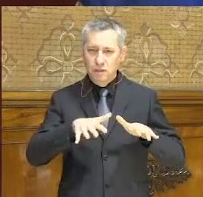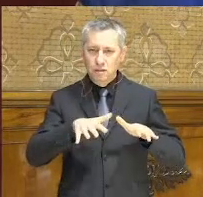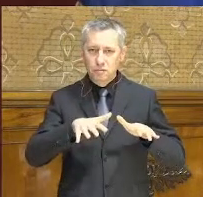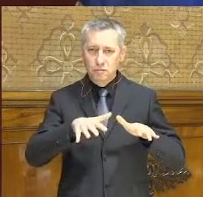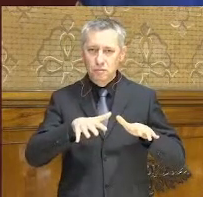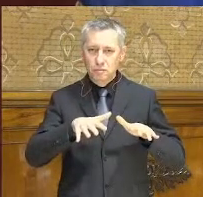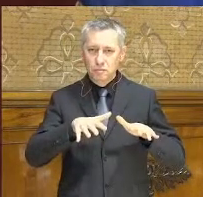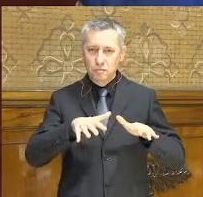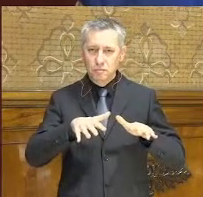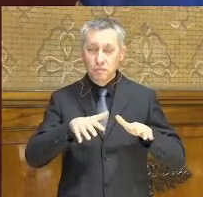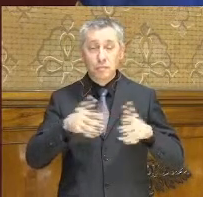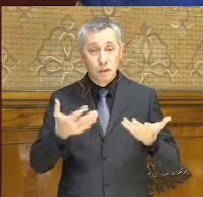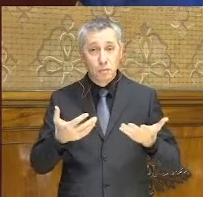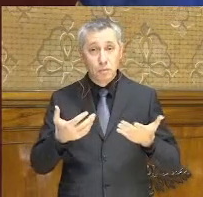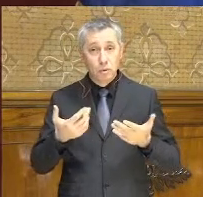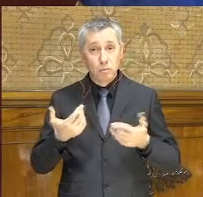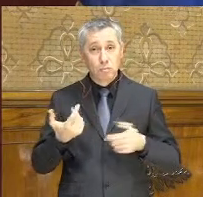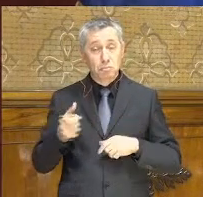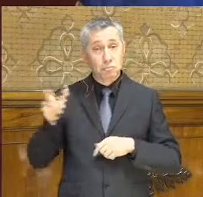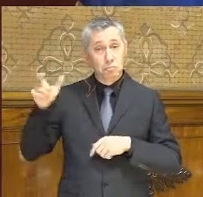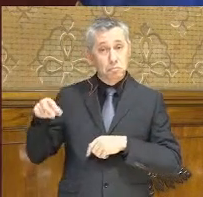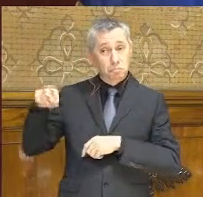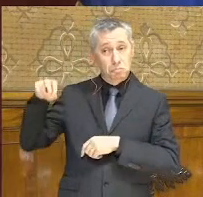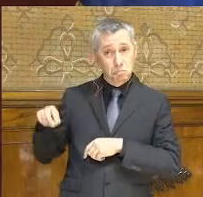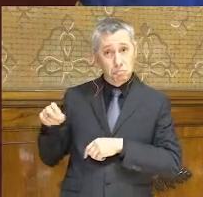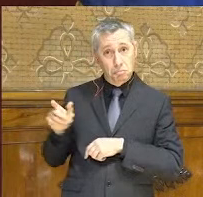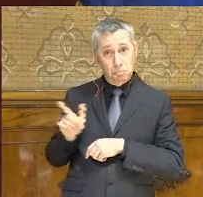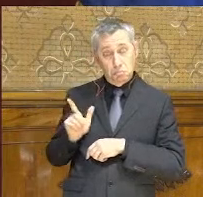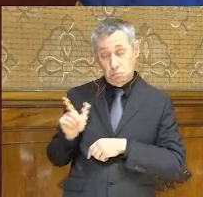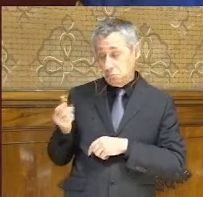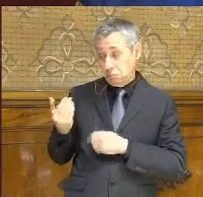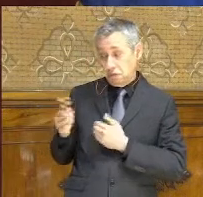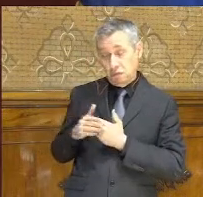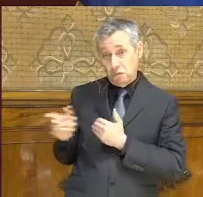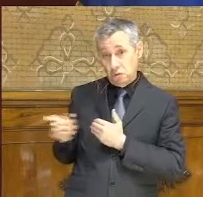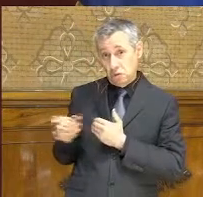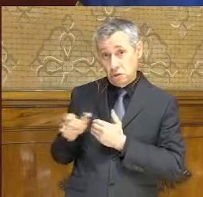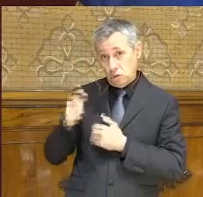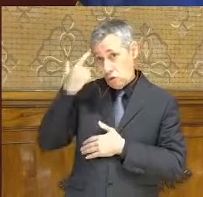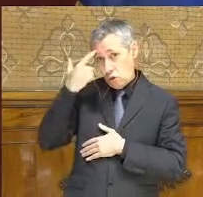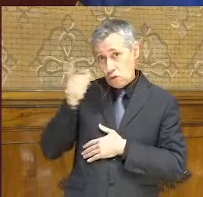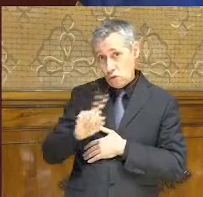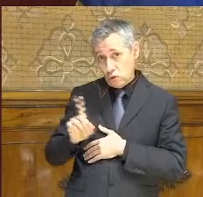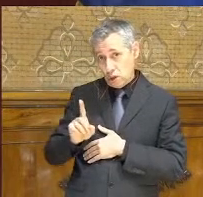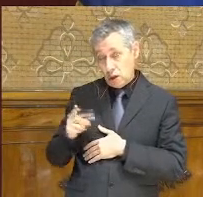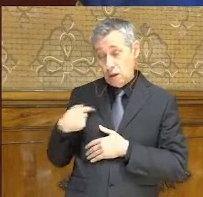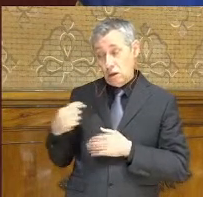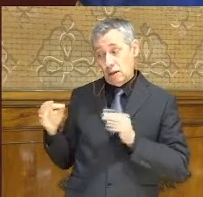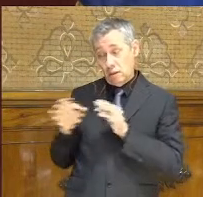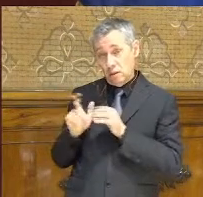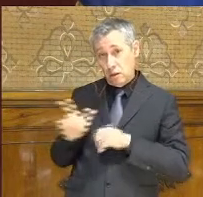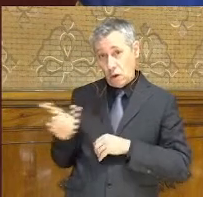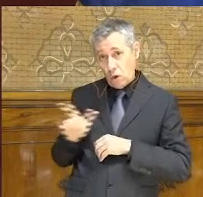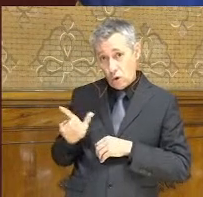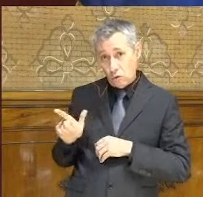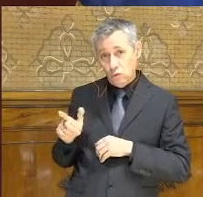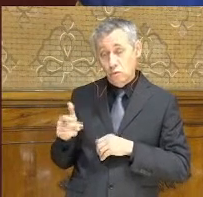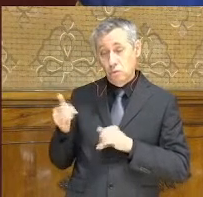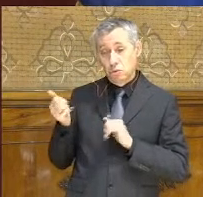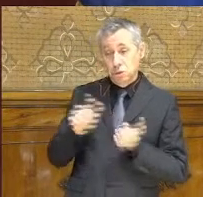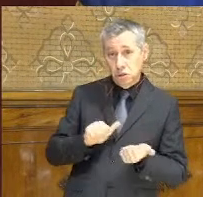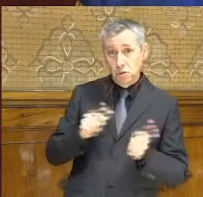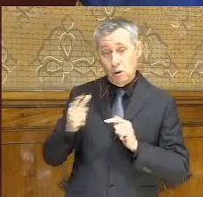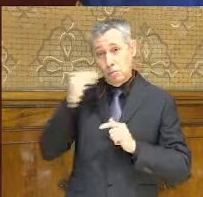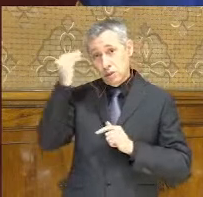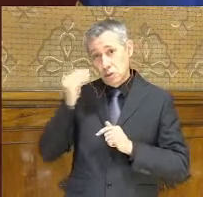that is at the heart of humanism. It's as much a mode of thinking as it